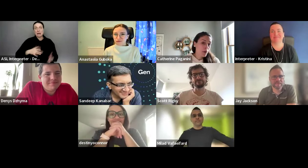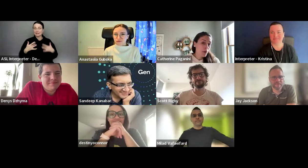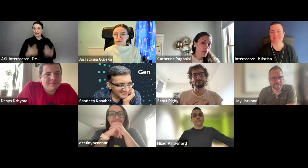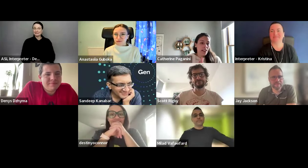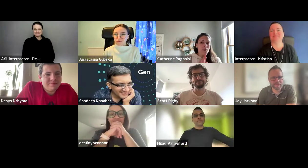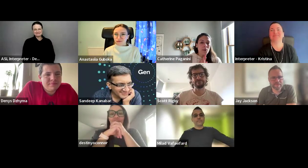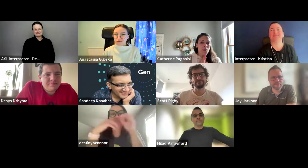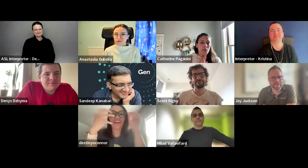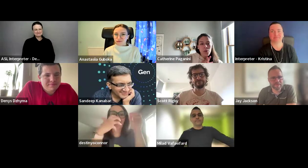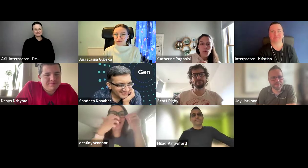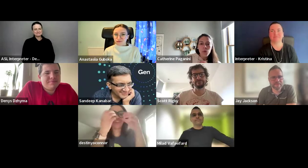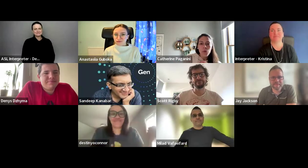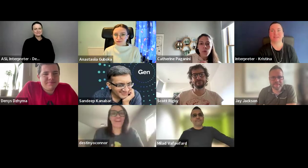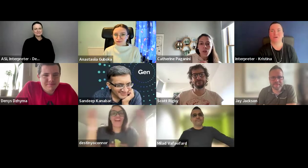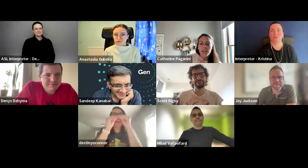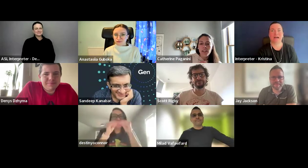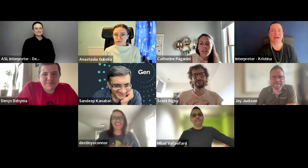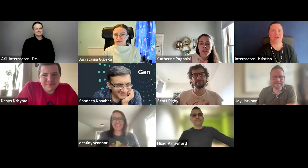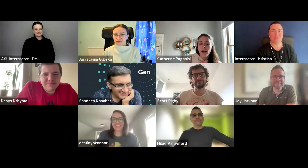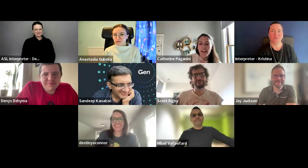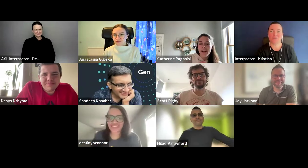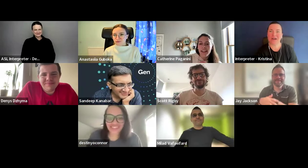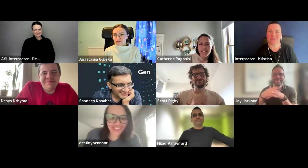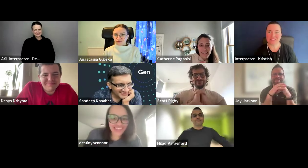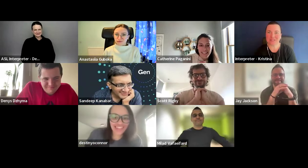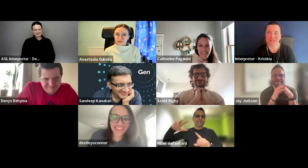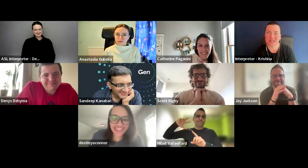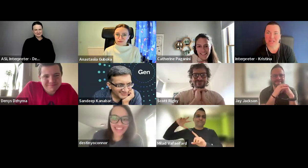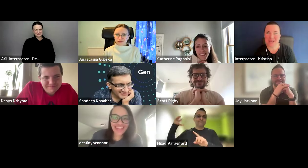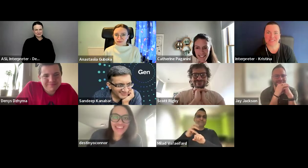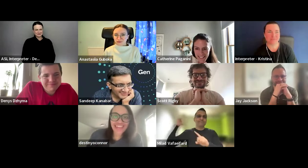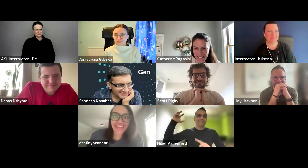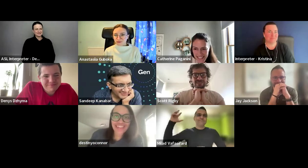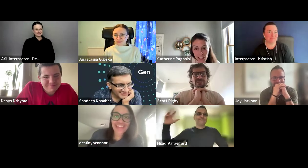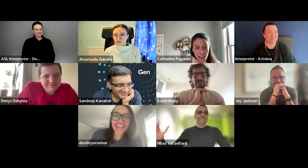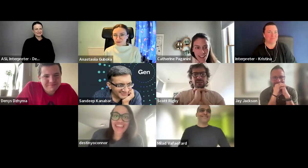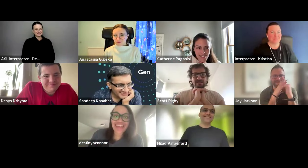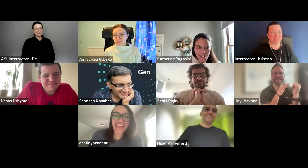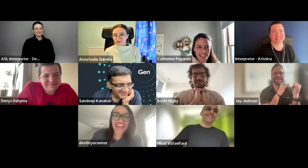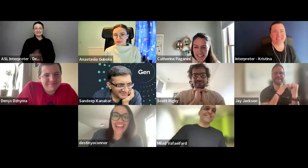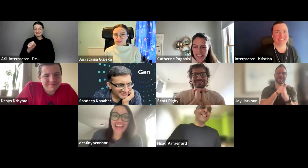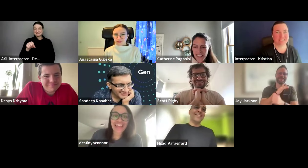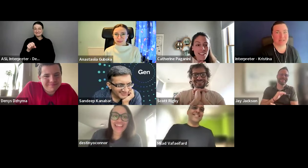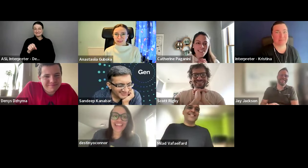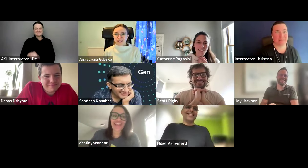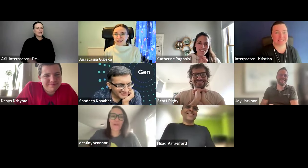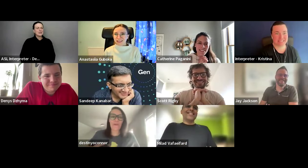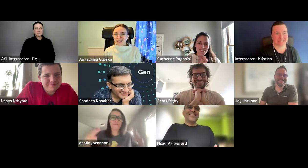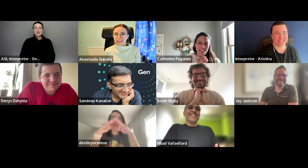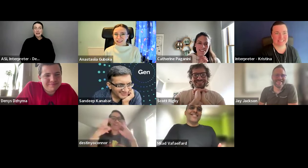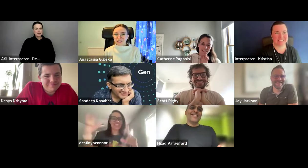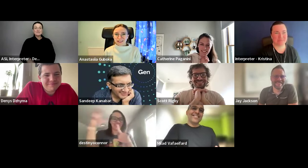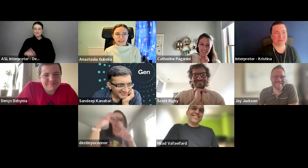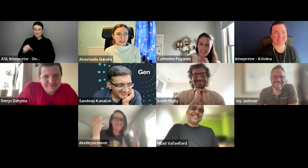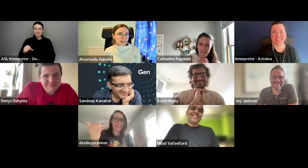that. Then we're working. That's a lot. Yeah. Yeah. This is lot, amazing.